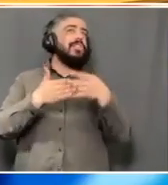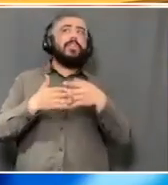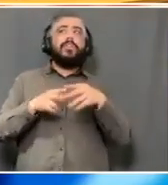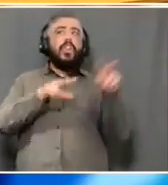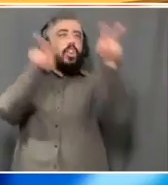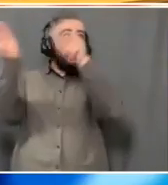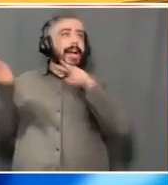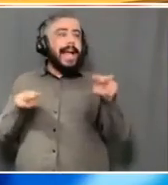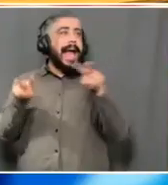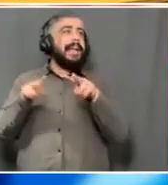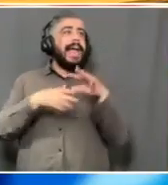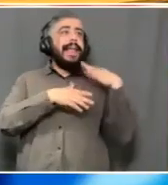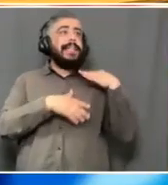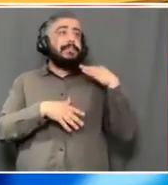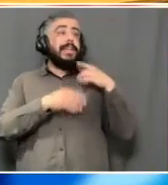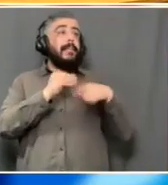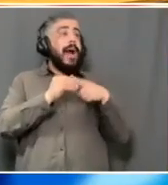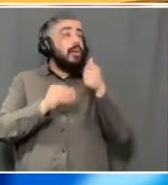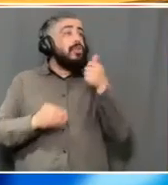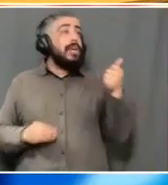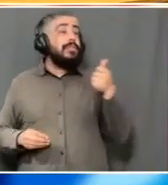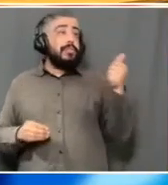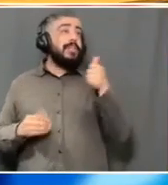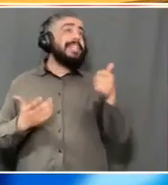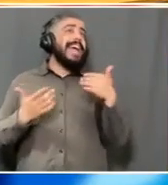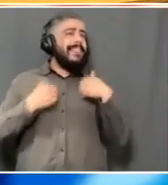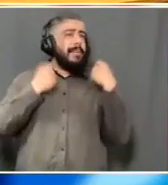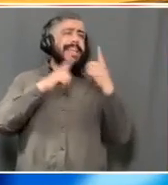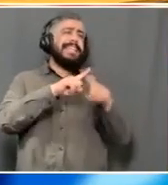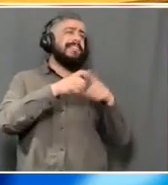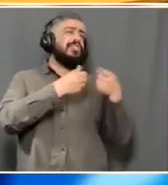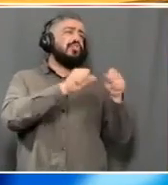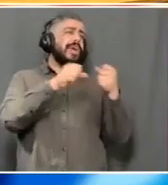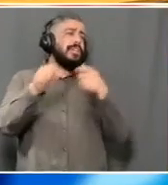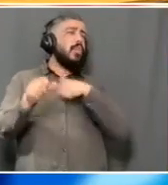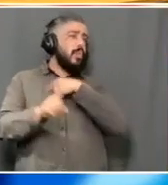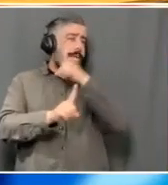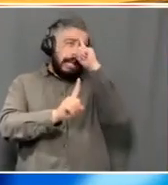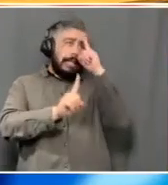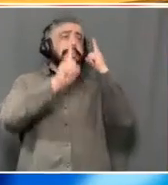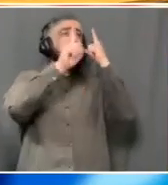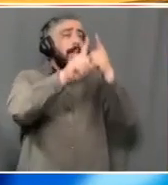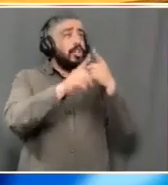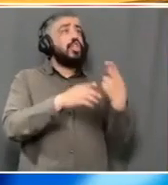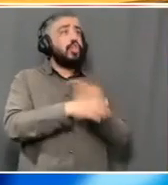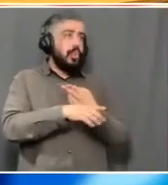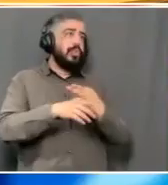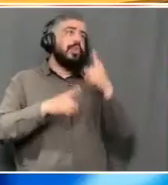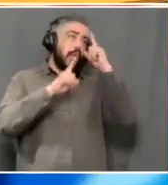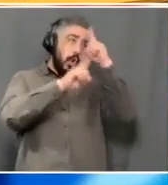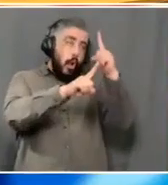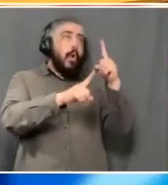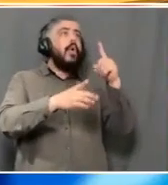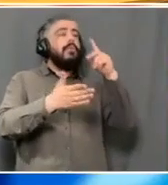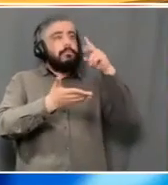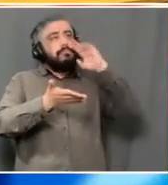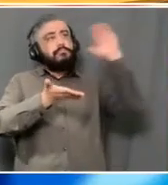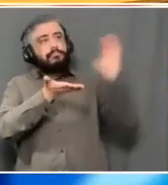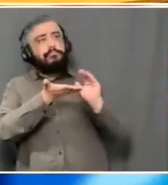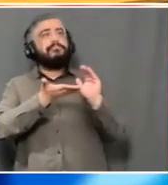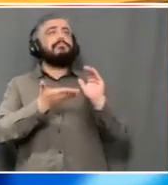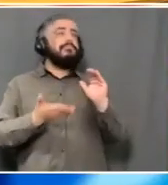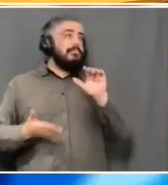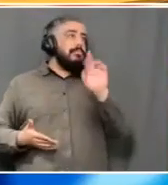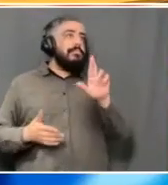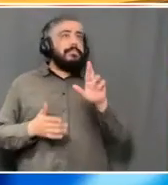around transportation. There are a number of different strategies that we intend to execute on that are intended to optimize